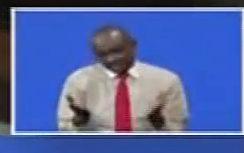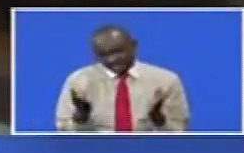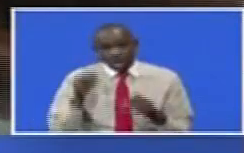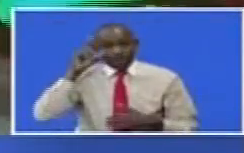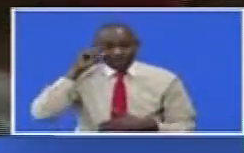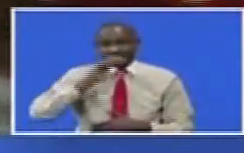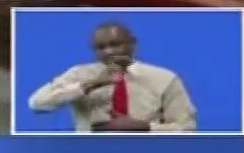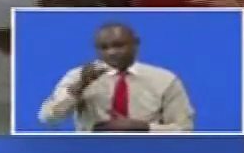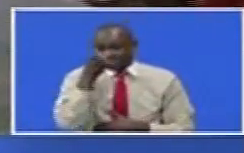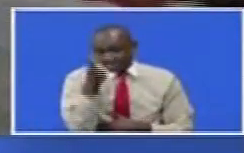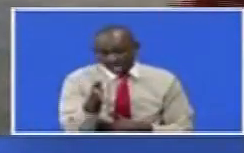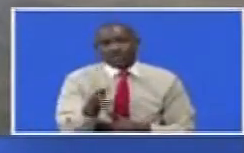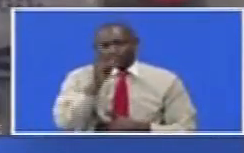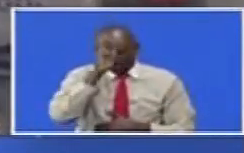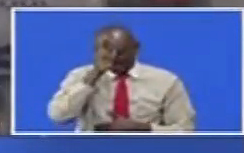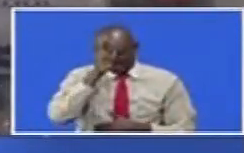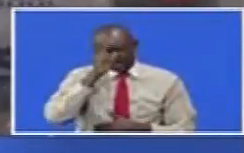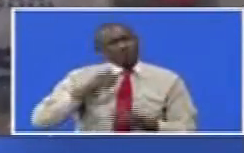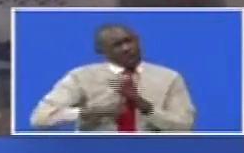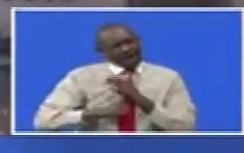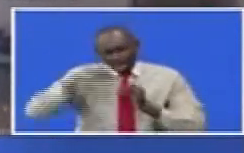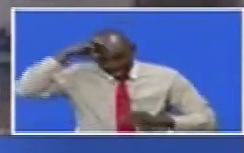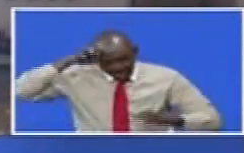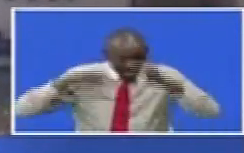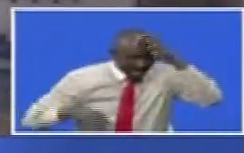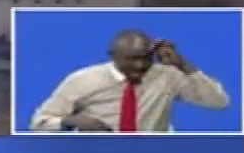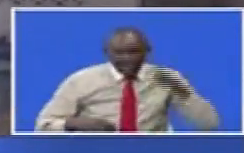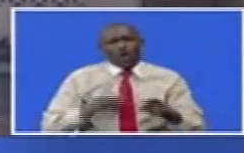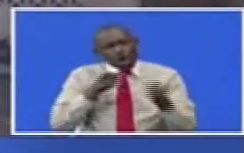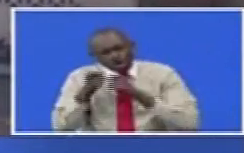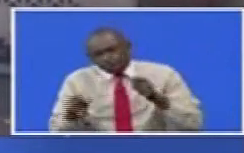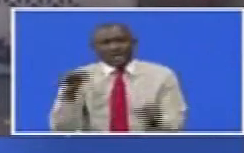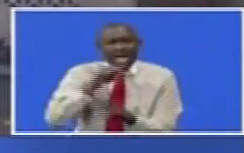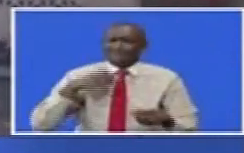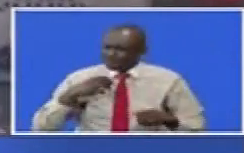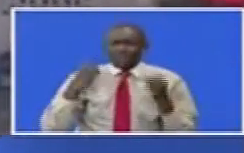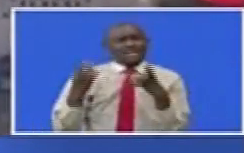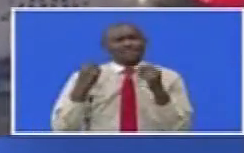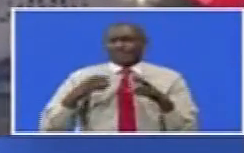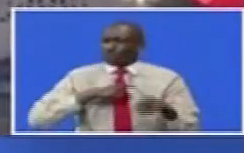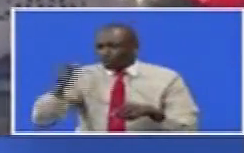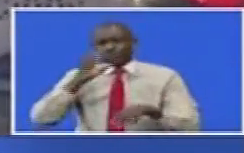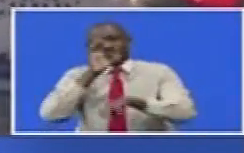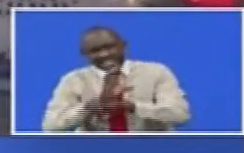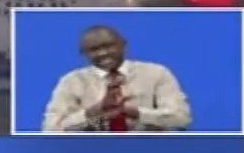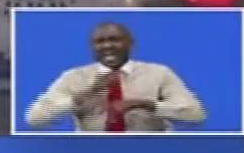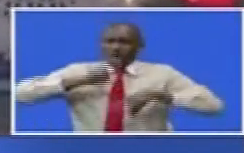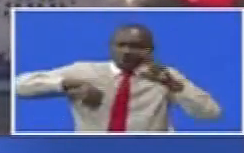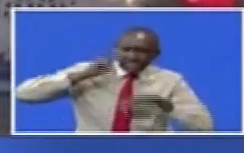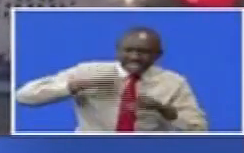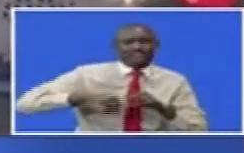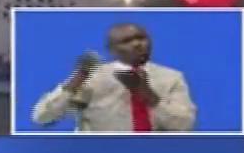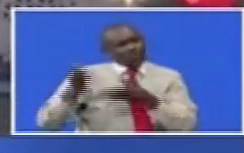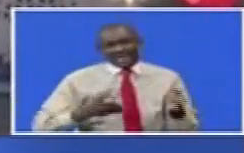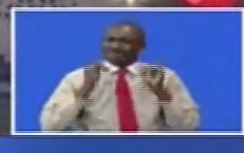Mombasa County traffic officers having lots of work the whole night as hundreds of people hurry to churches and hotels to usher in the